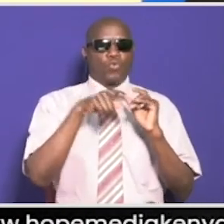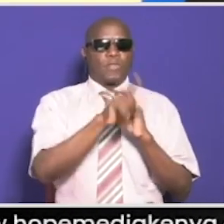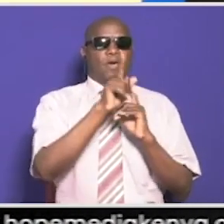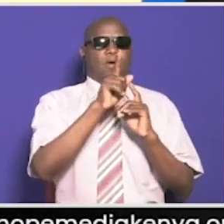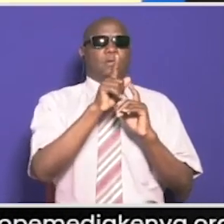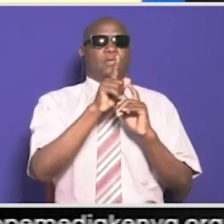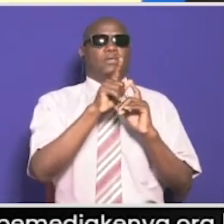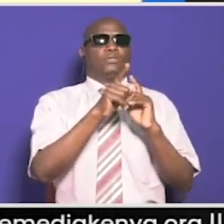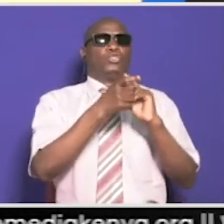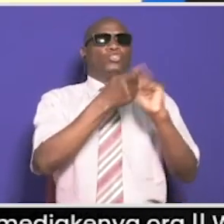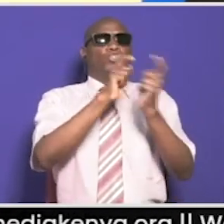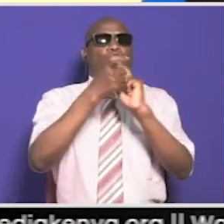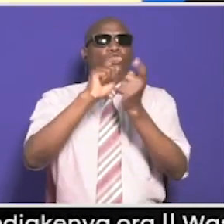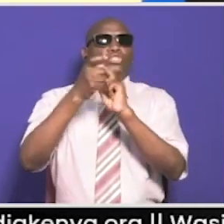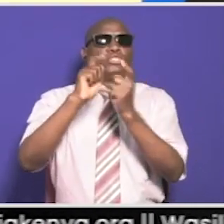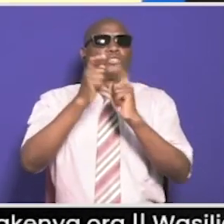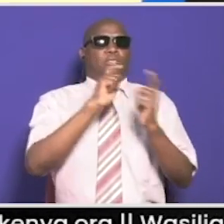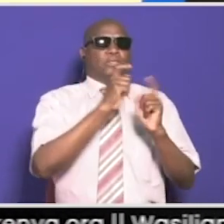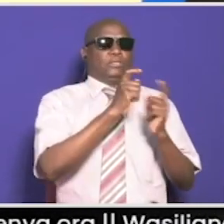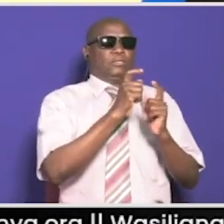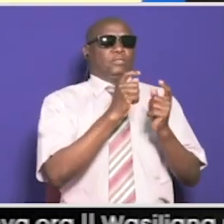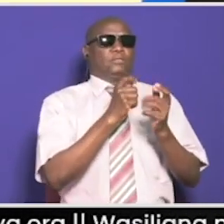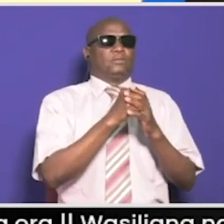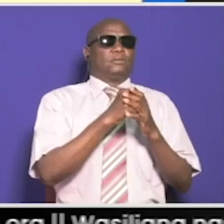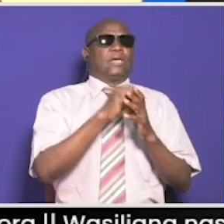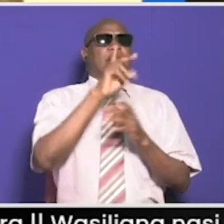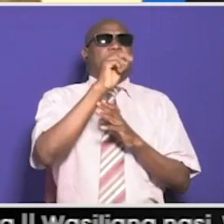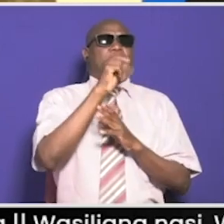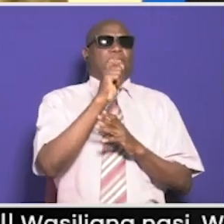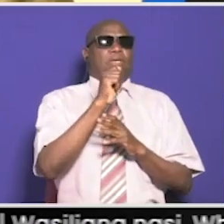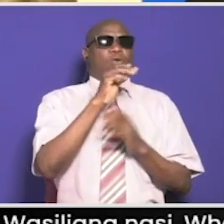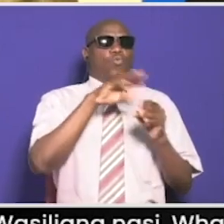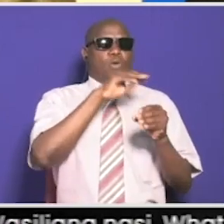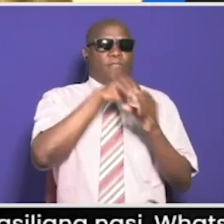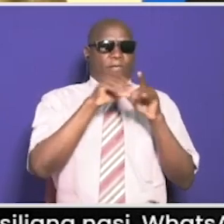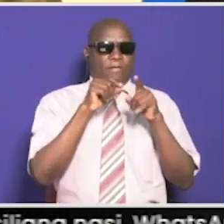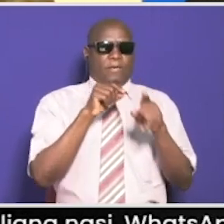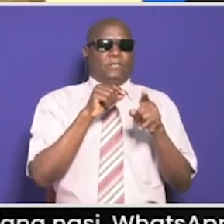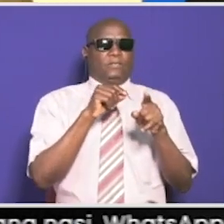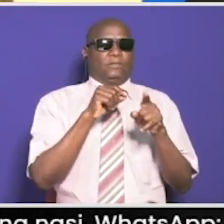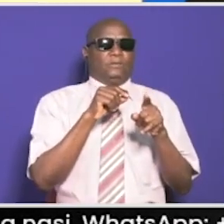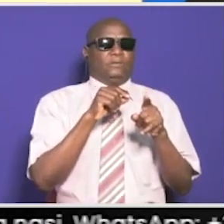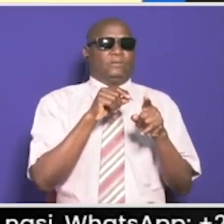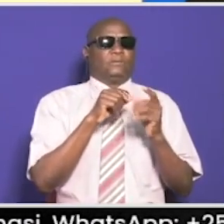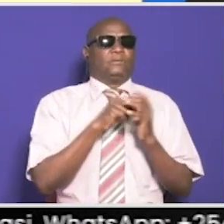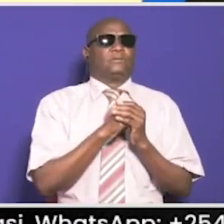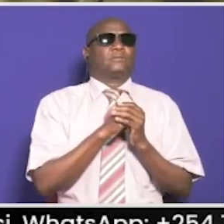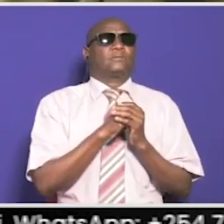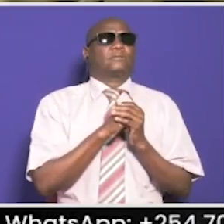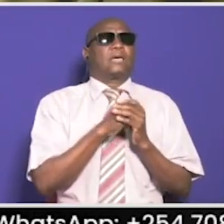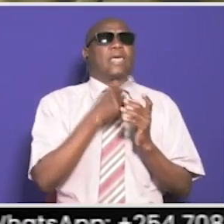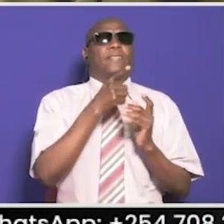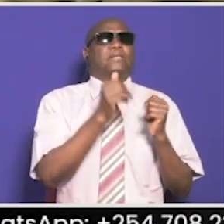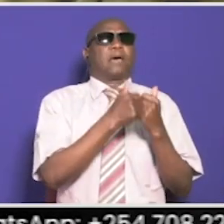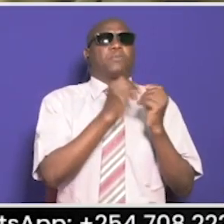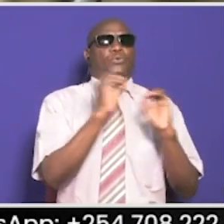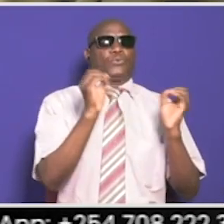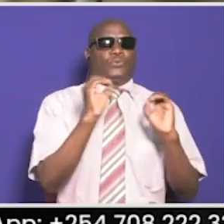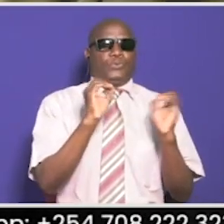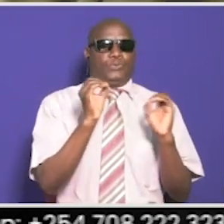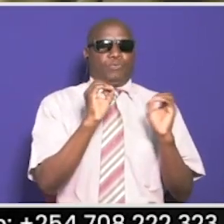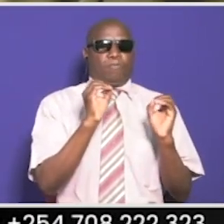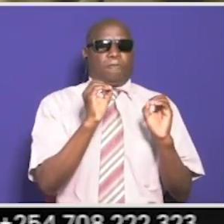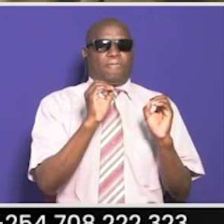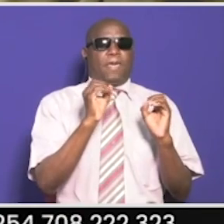adulterate the data that is domiciled within that platform. That is not what happened. What happened is that there was